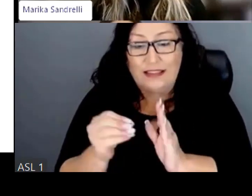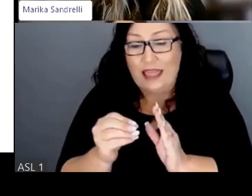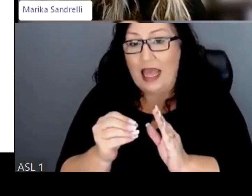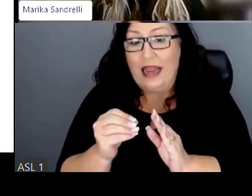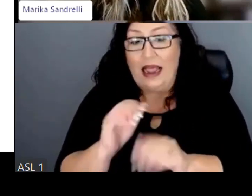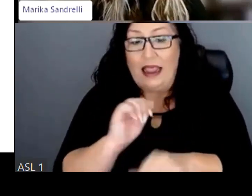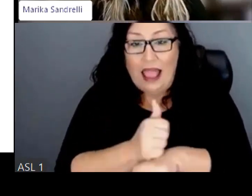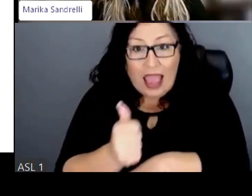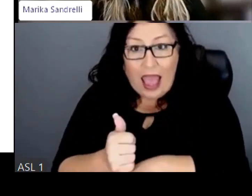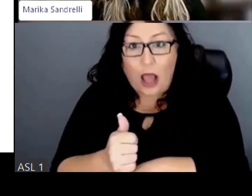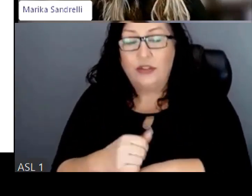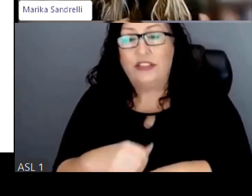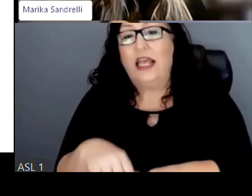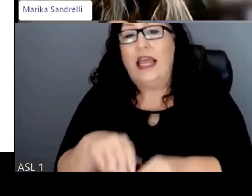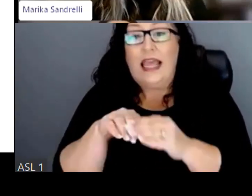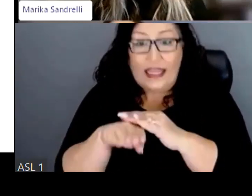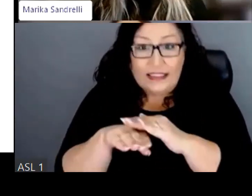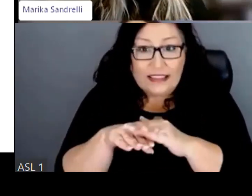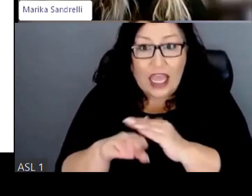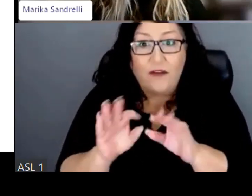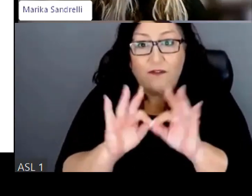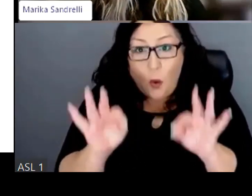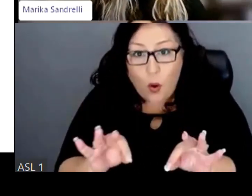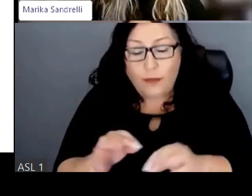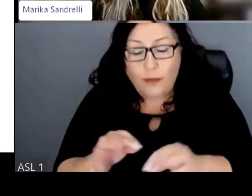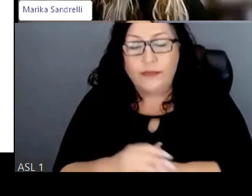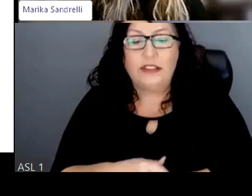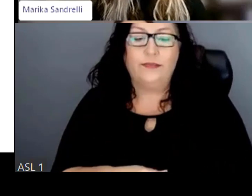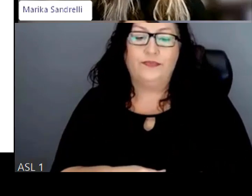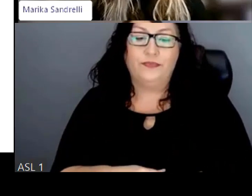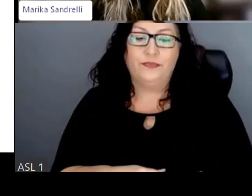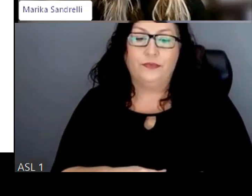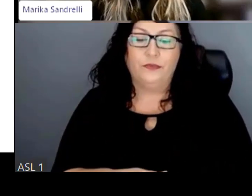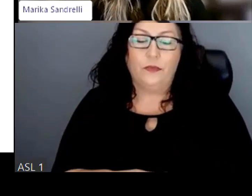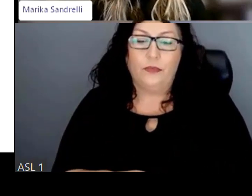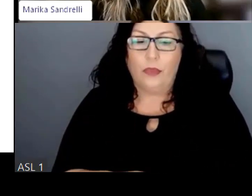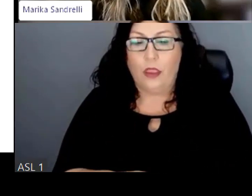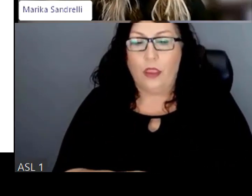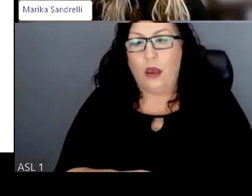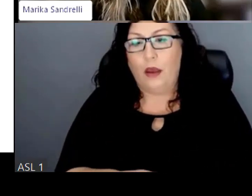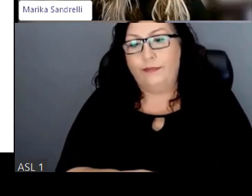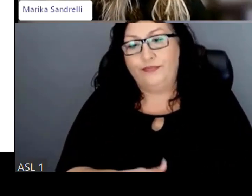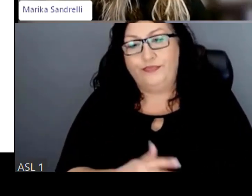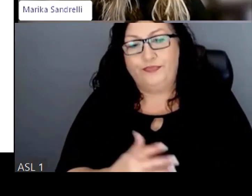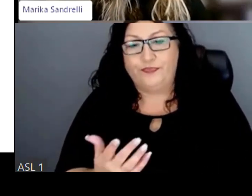physical layouts, in intake forms, in